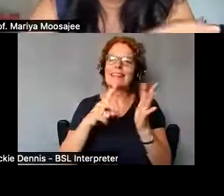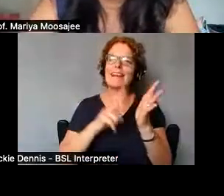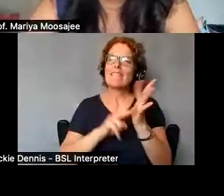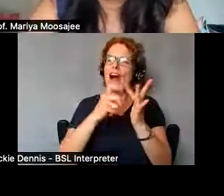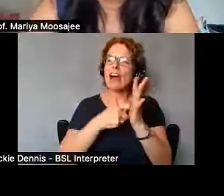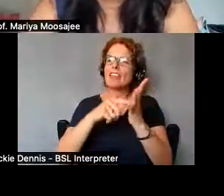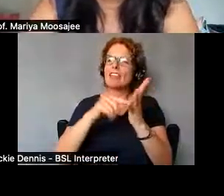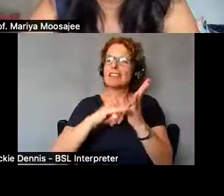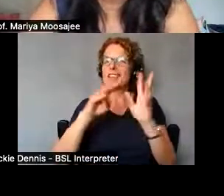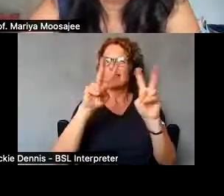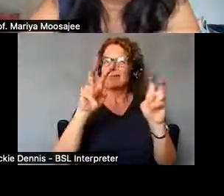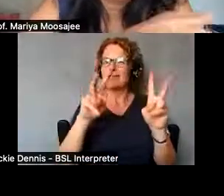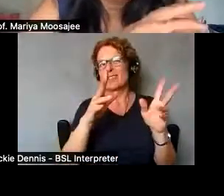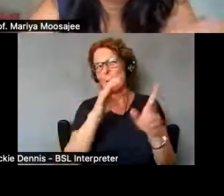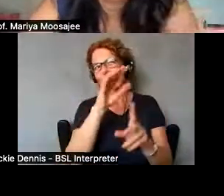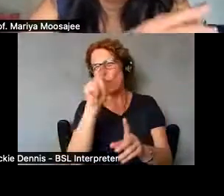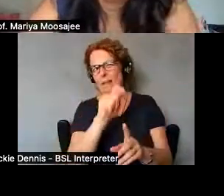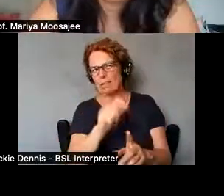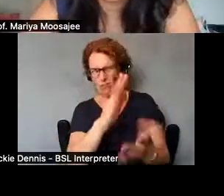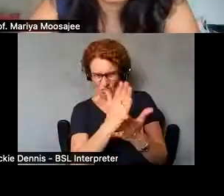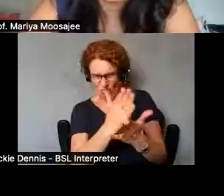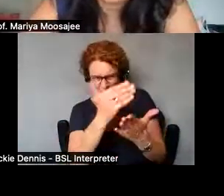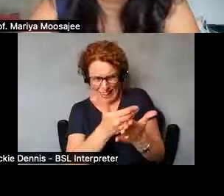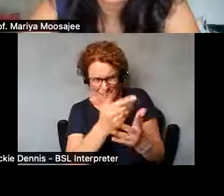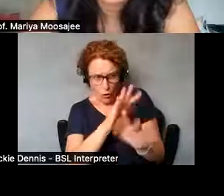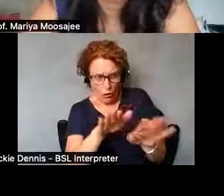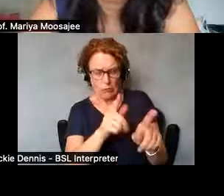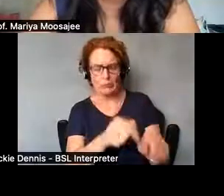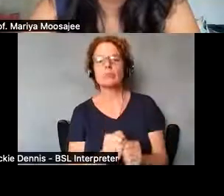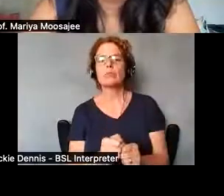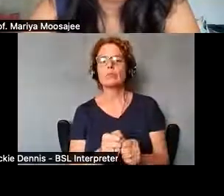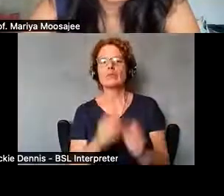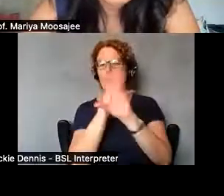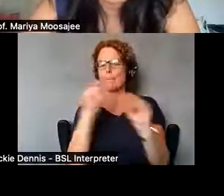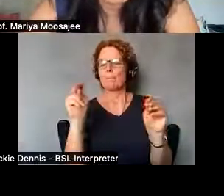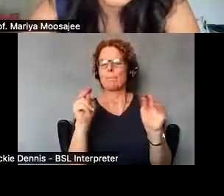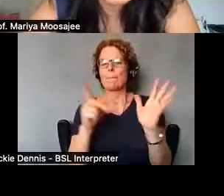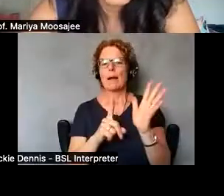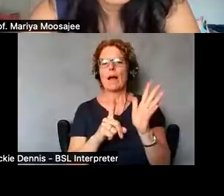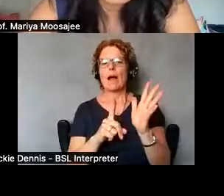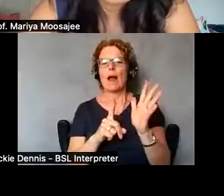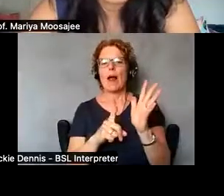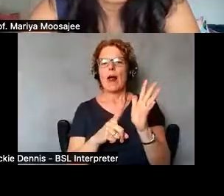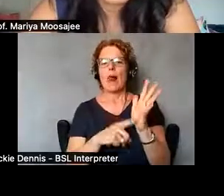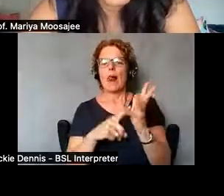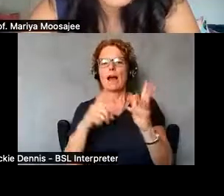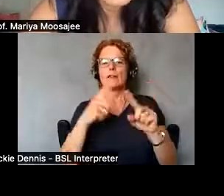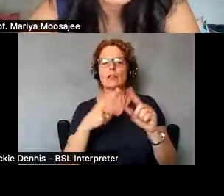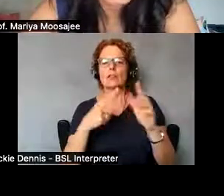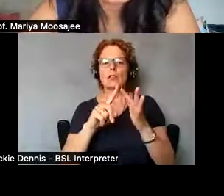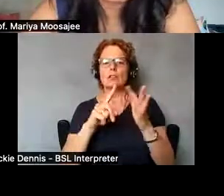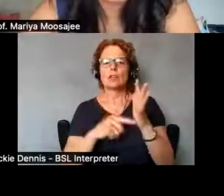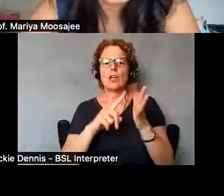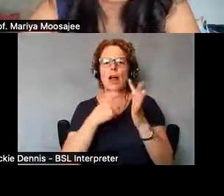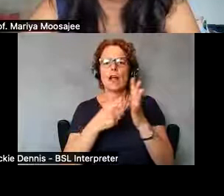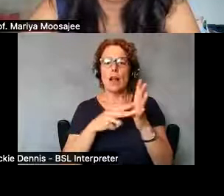say the lentivirus just for context. Luxturna, the gene therapy on the